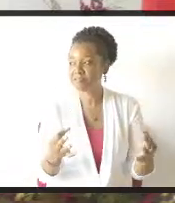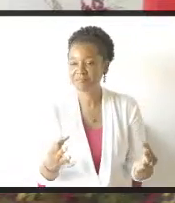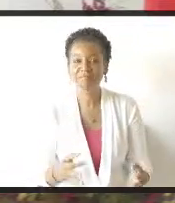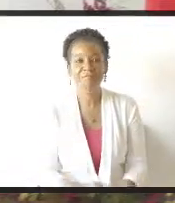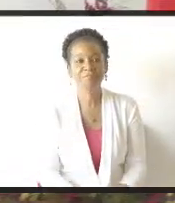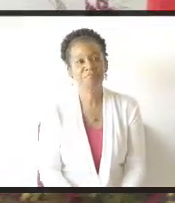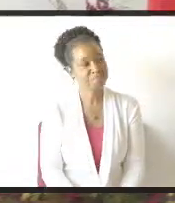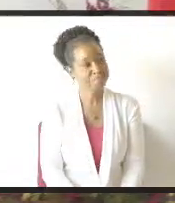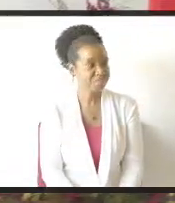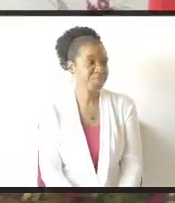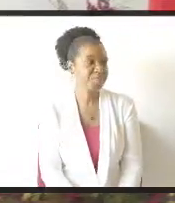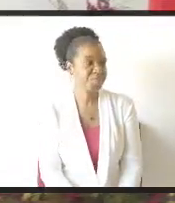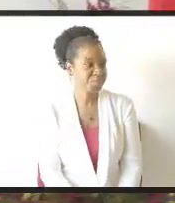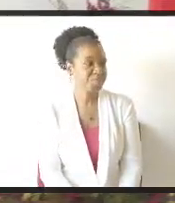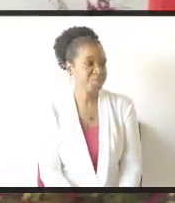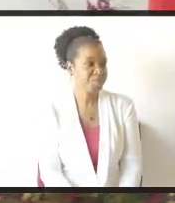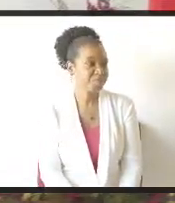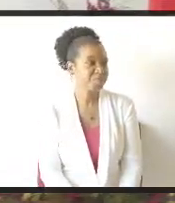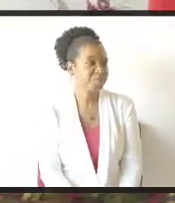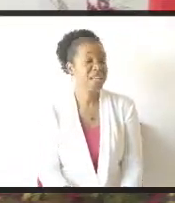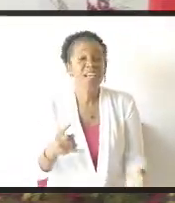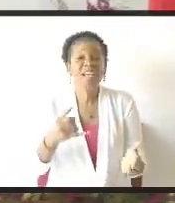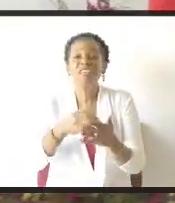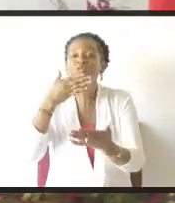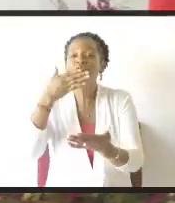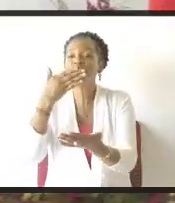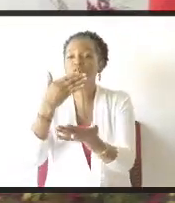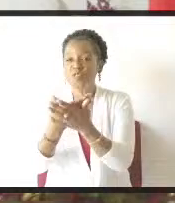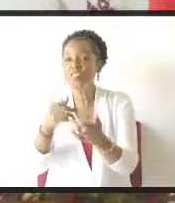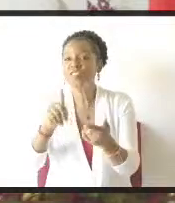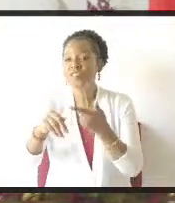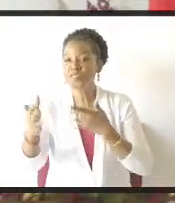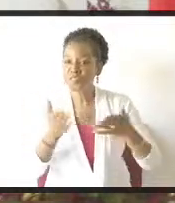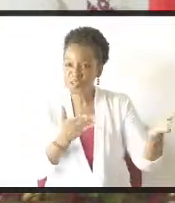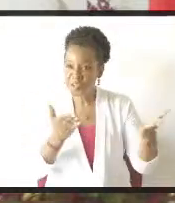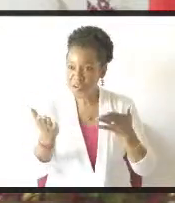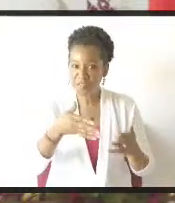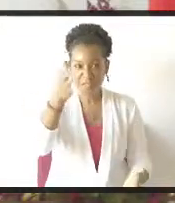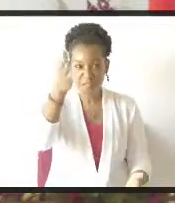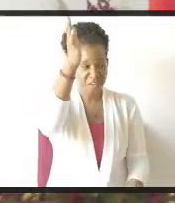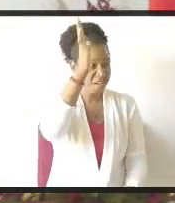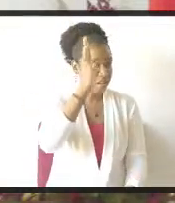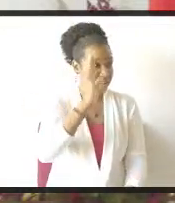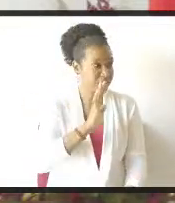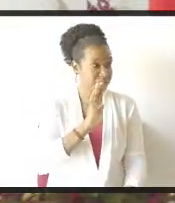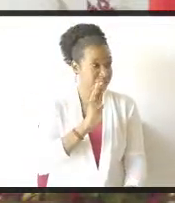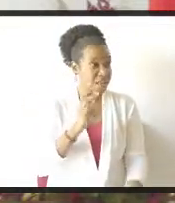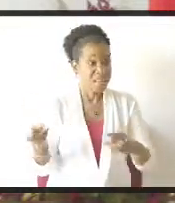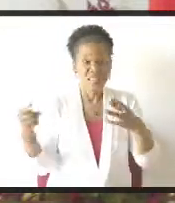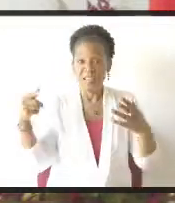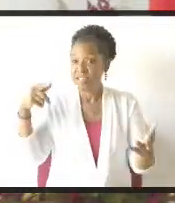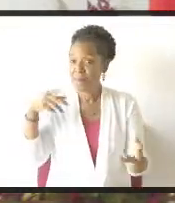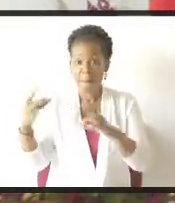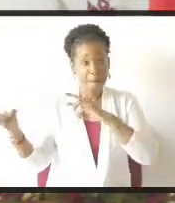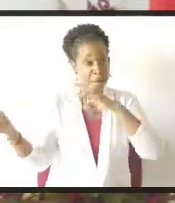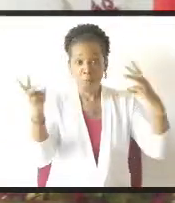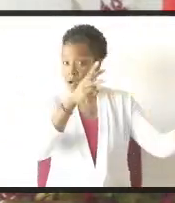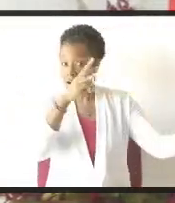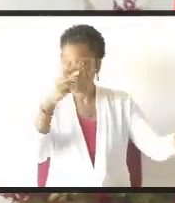Jesus Christ in my life. Still fighting the battle, and the battle will not stop until Jesus Christ comes back for anybody.